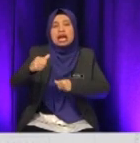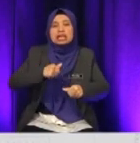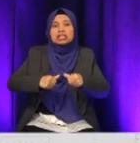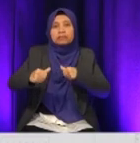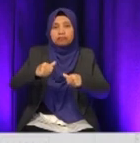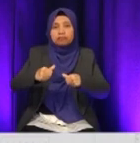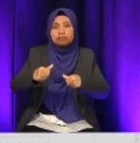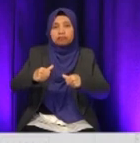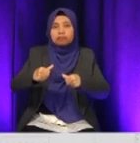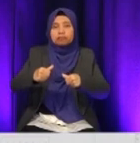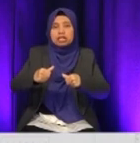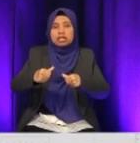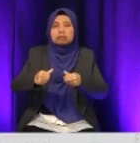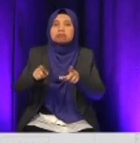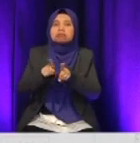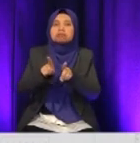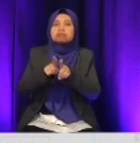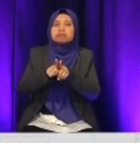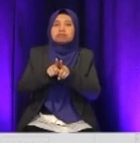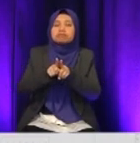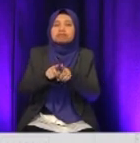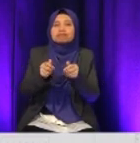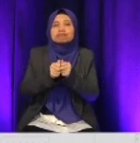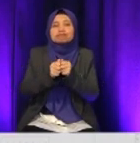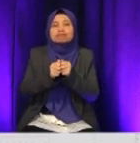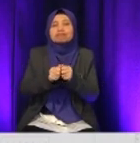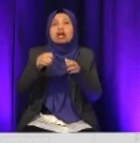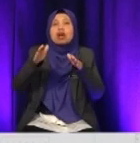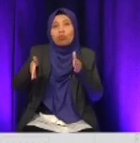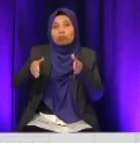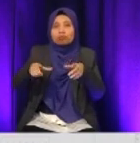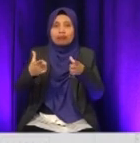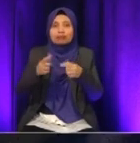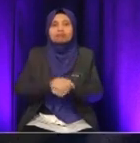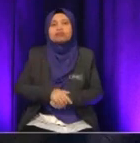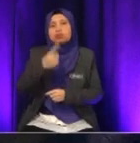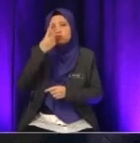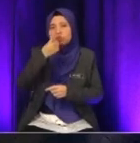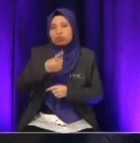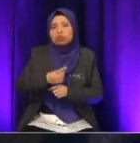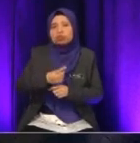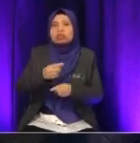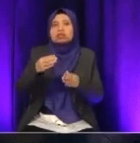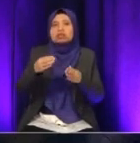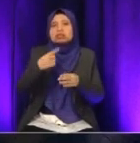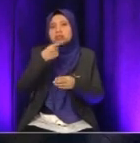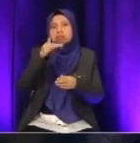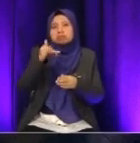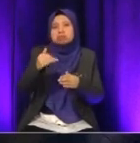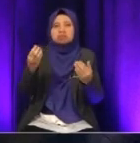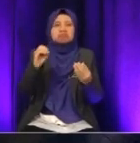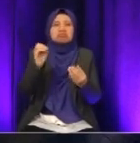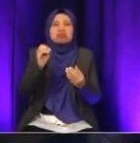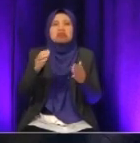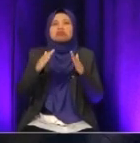activities and spend time with them. Okay, that's interesting. That's so nice. They went to old folks' home mm-hmm. Or nursery home